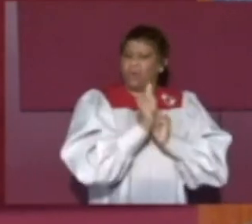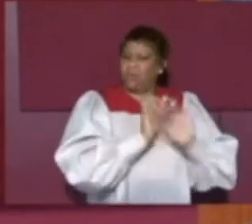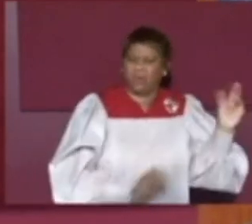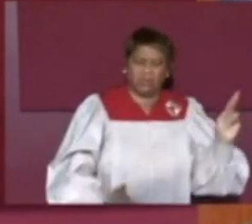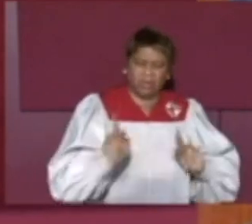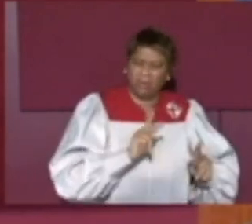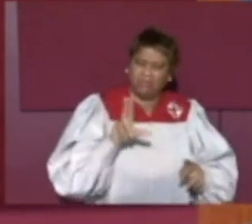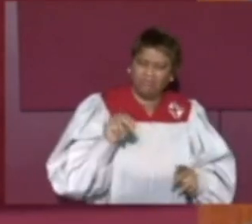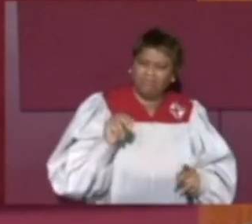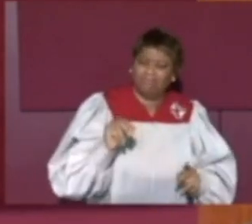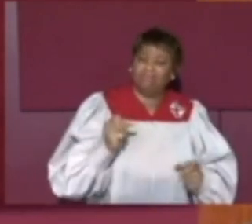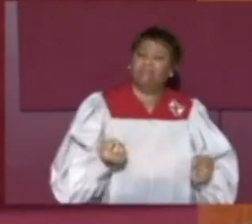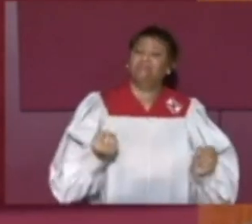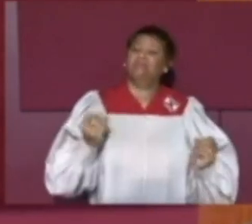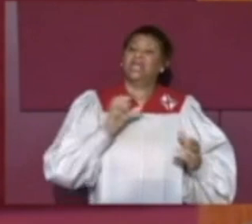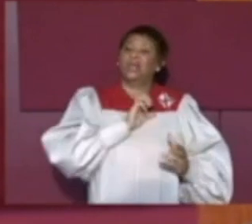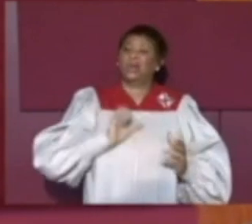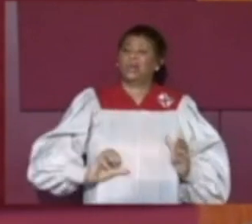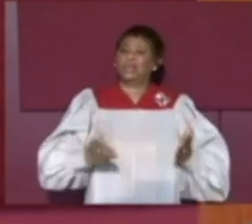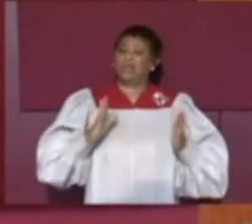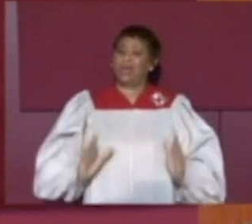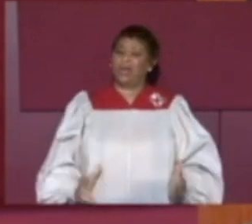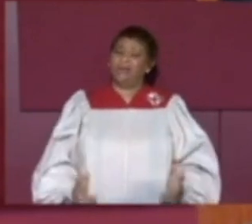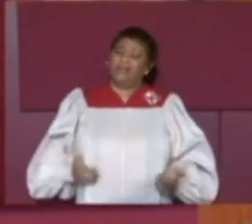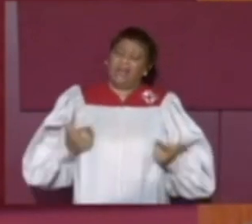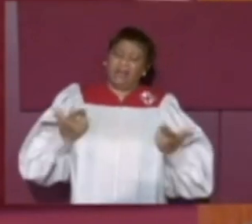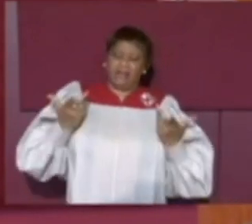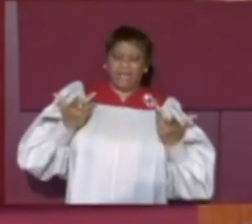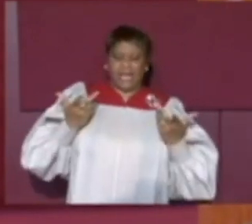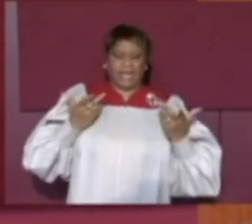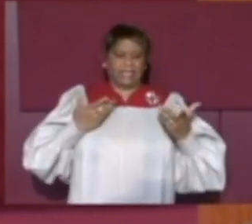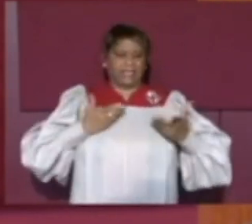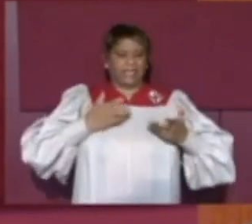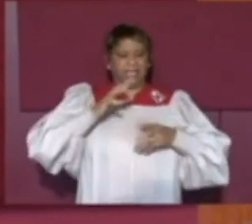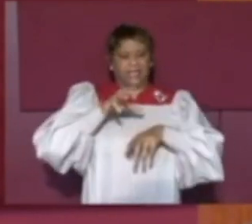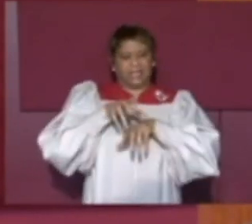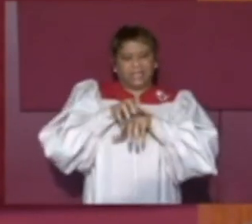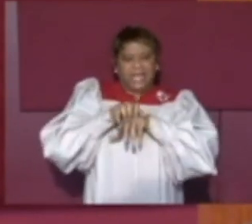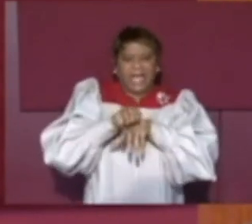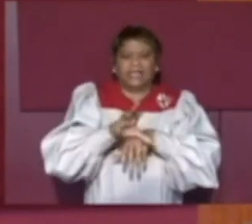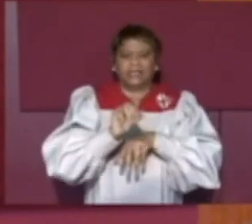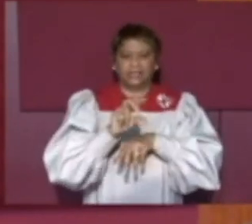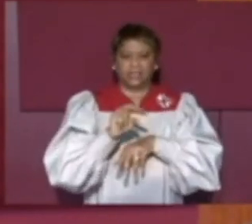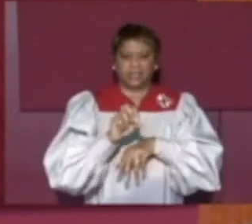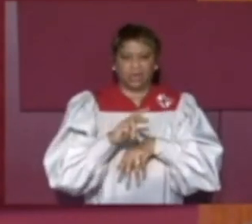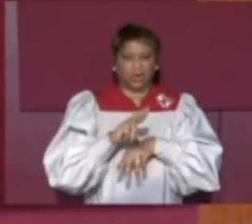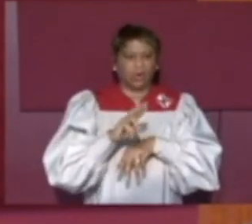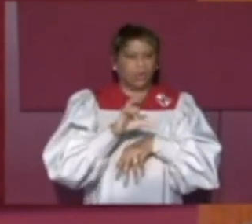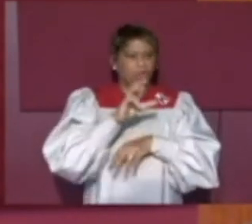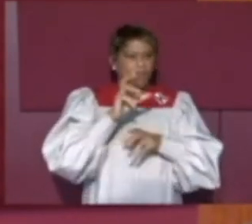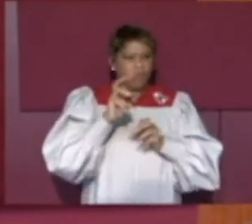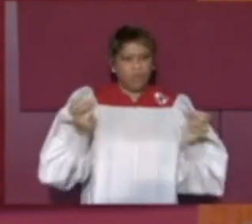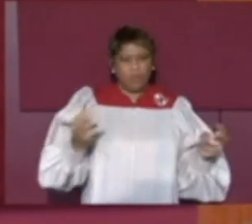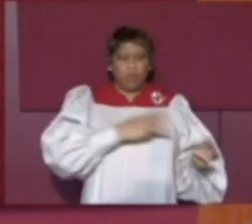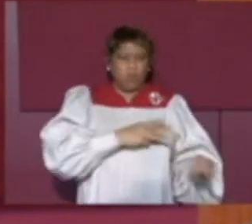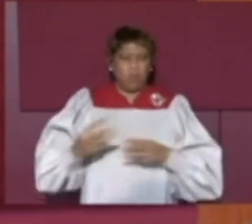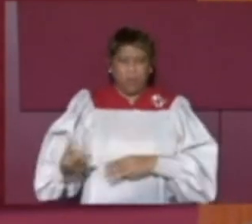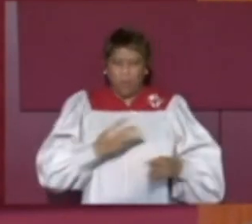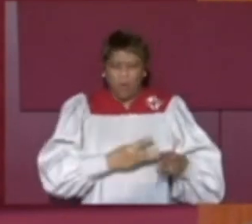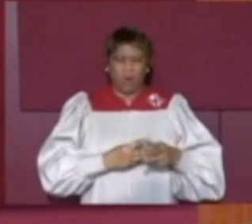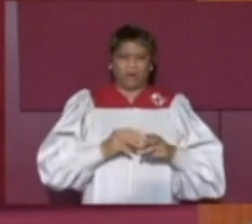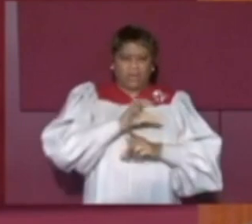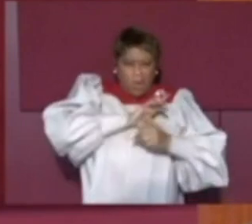And a lot of Christianity has become about culture wars and cancel wars and these type of wars. And you need to put that uniform